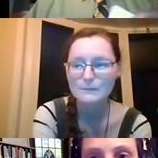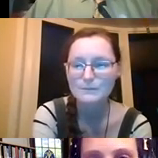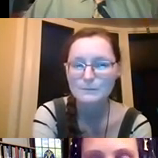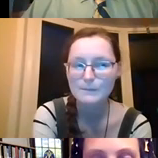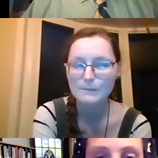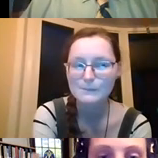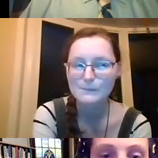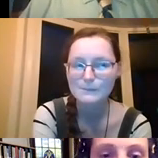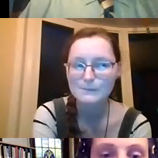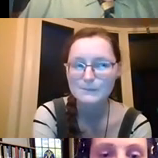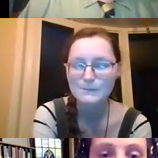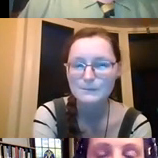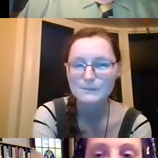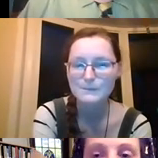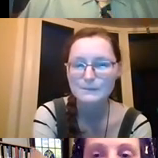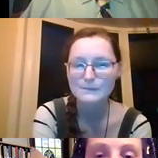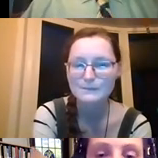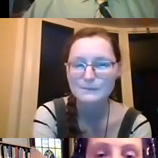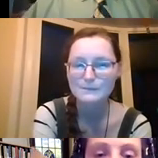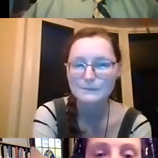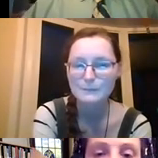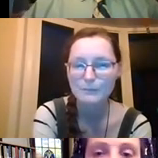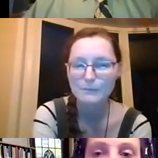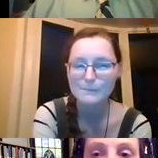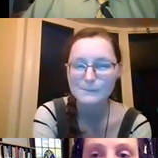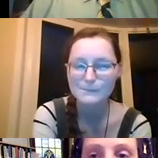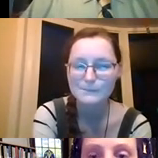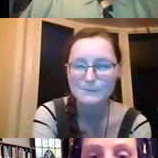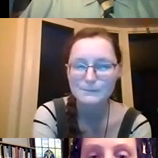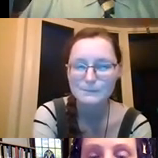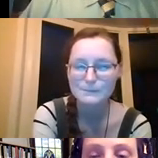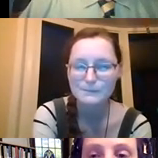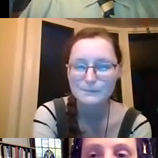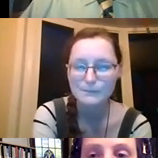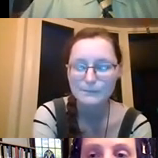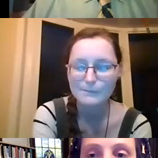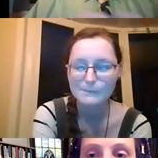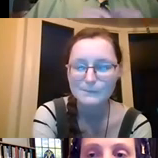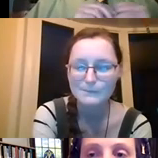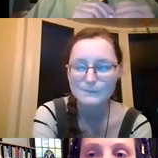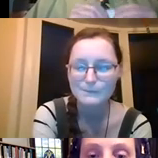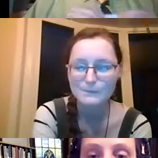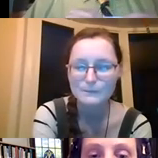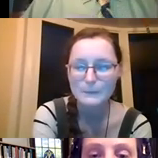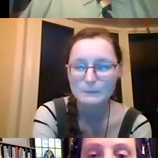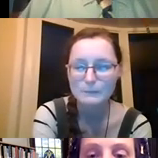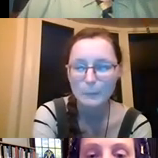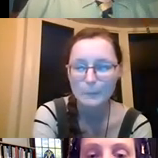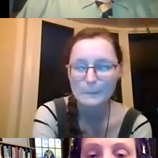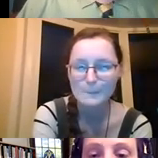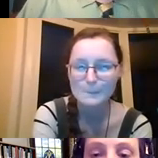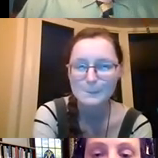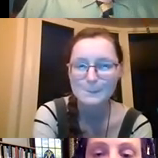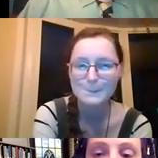Beer trucks would pull up onto the piazza between Edwards and the student union. And we would